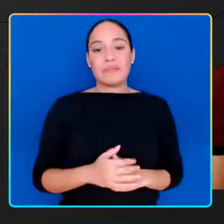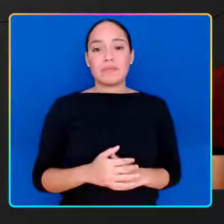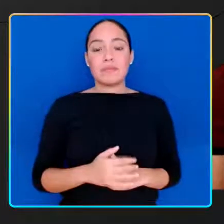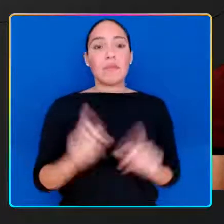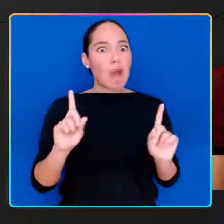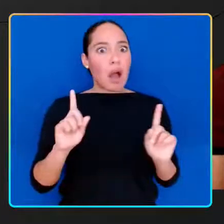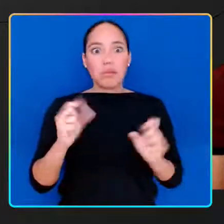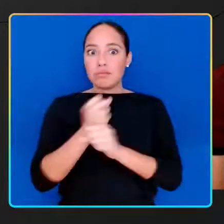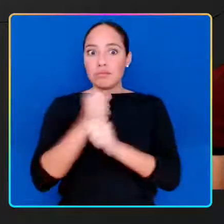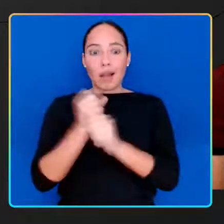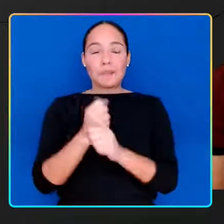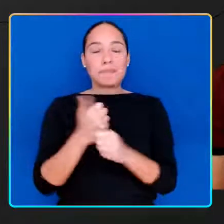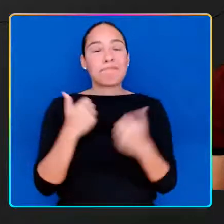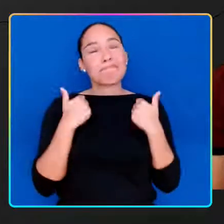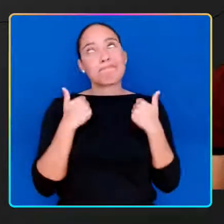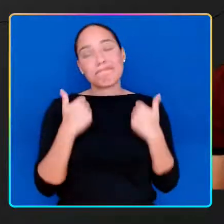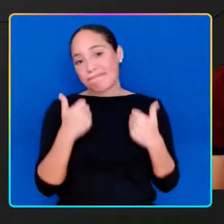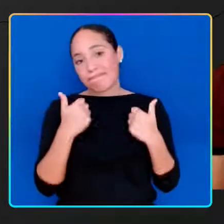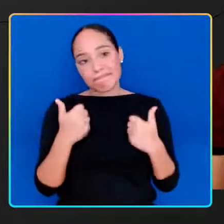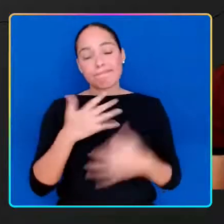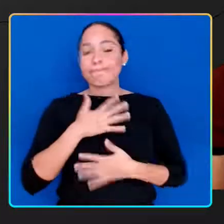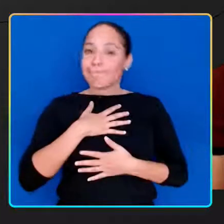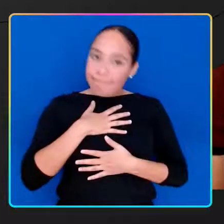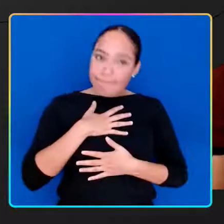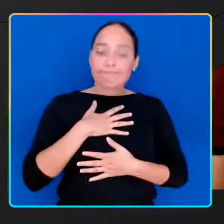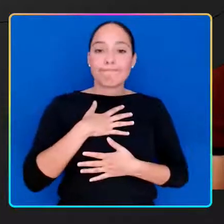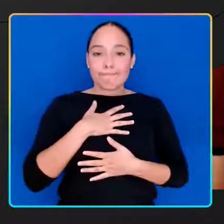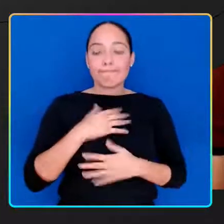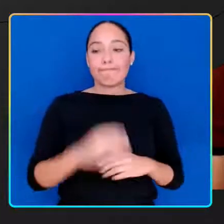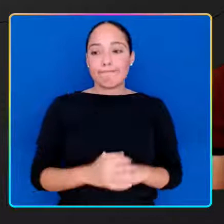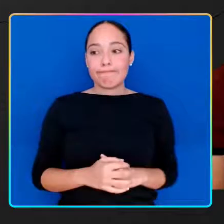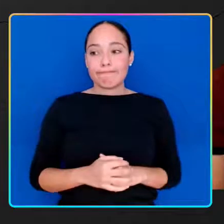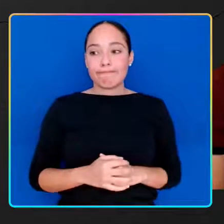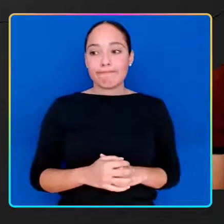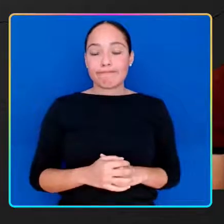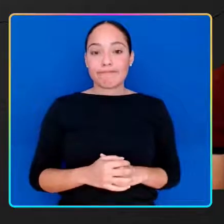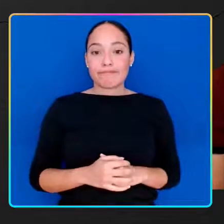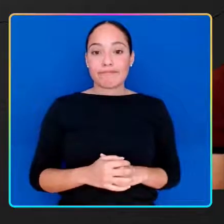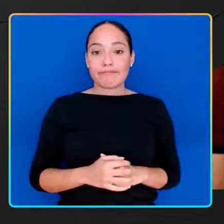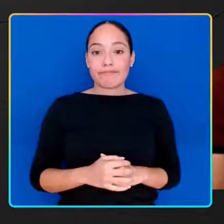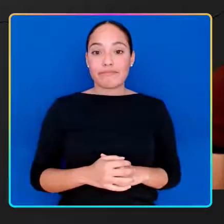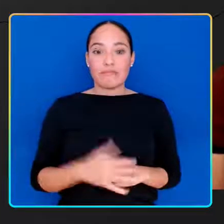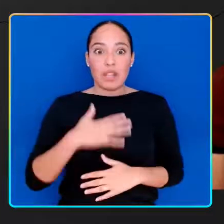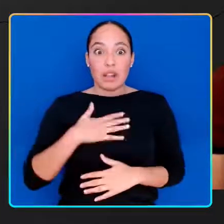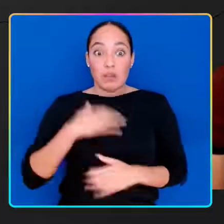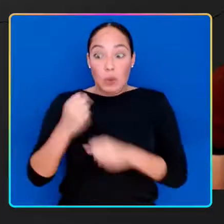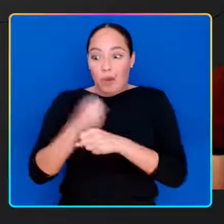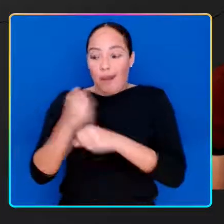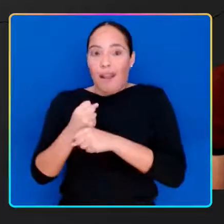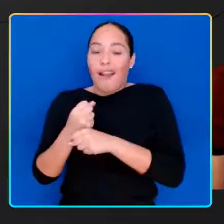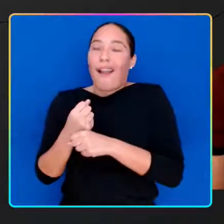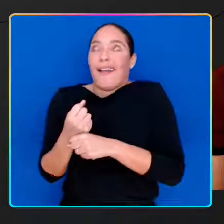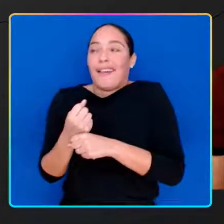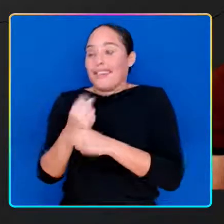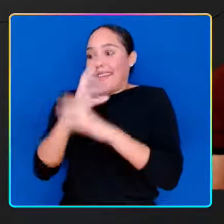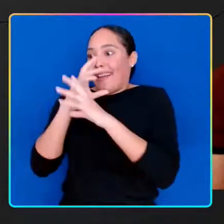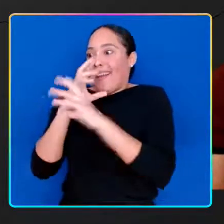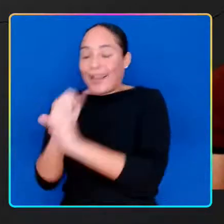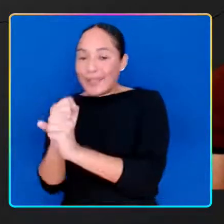And unfortunately, we love our job. So when we are not working, also outside